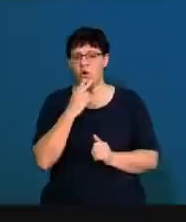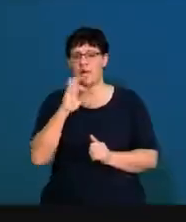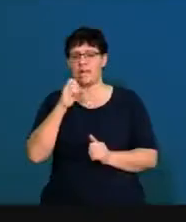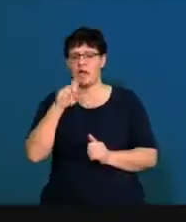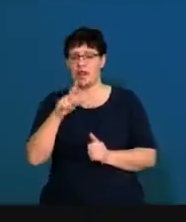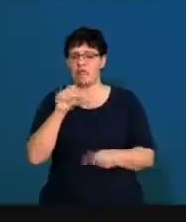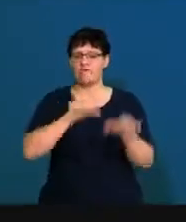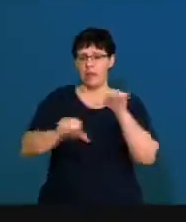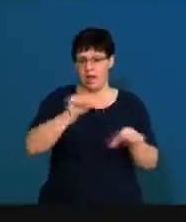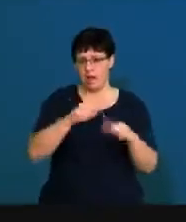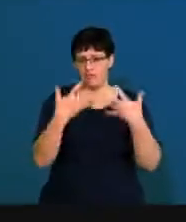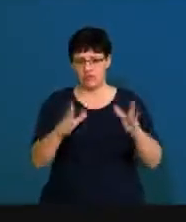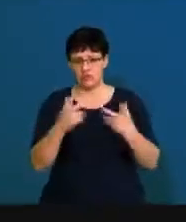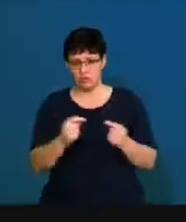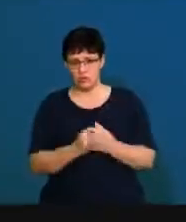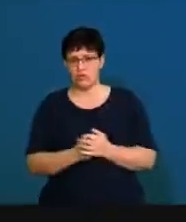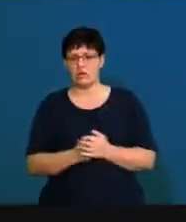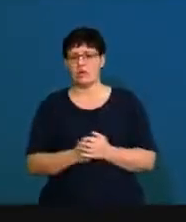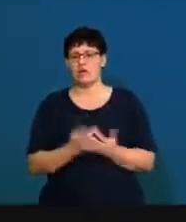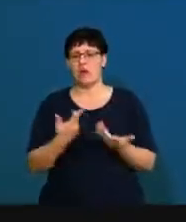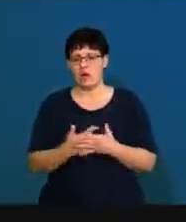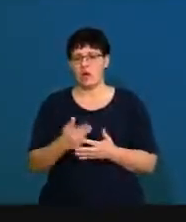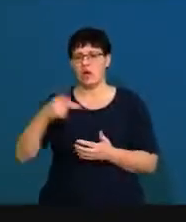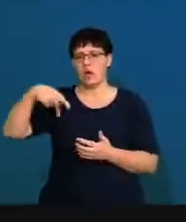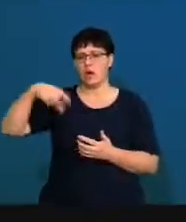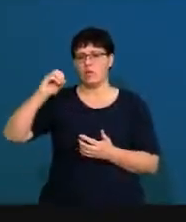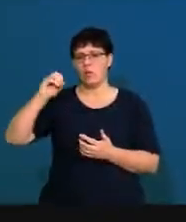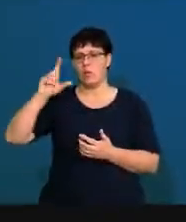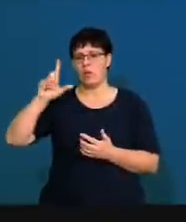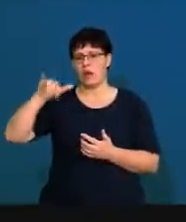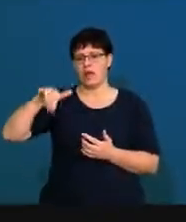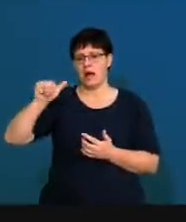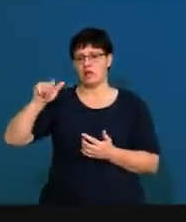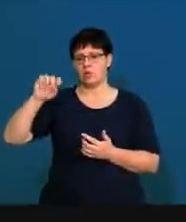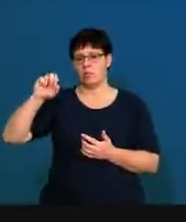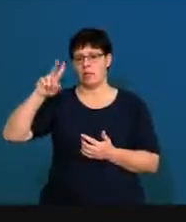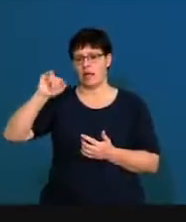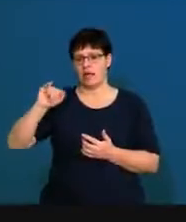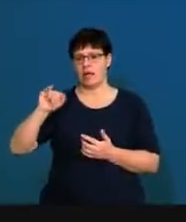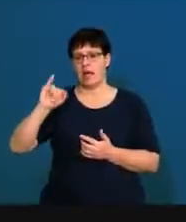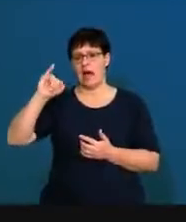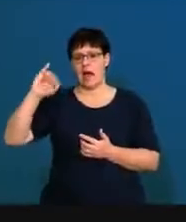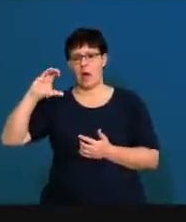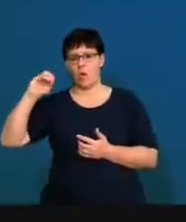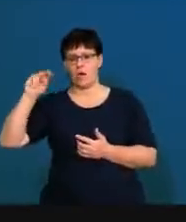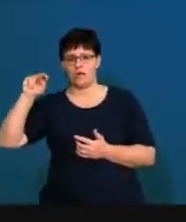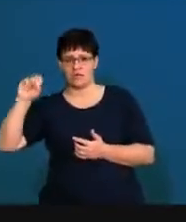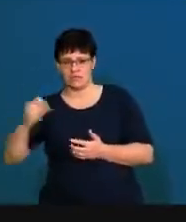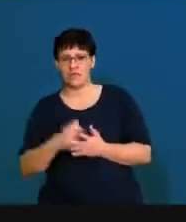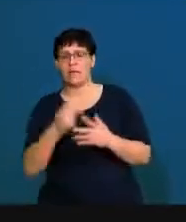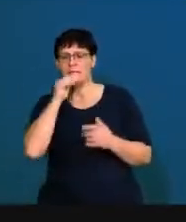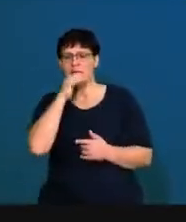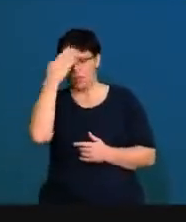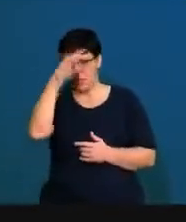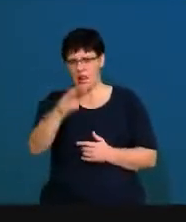formula, okay? This is the periodic table, polyatomic ions. These, for example, when you talk about the ammonium ion, just know